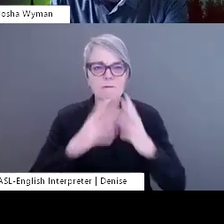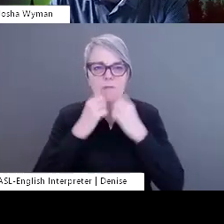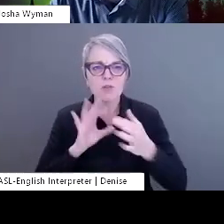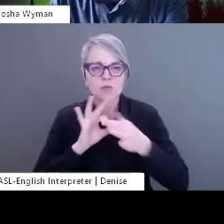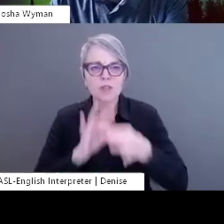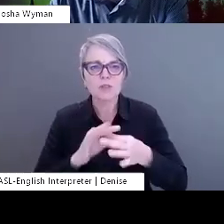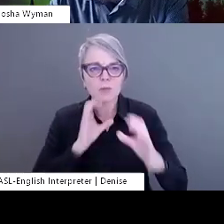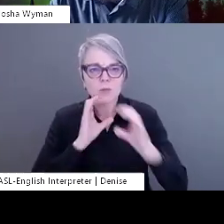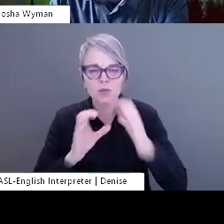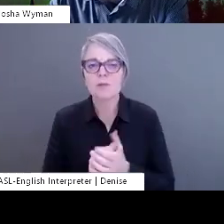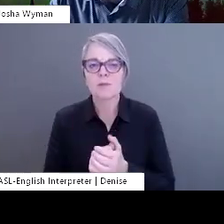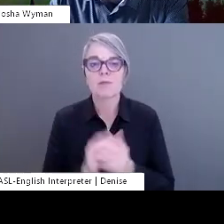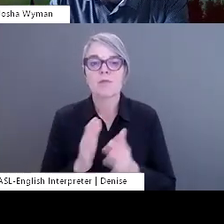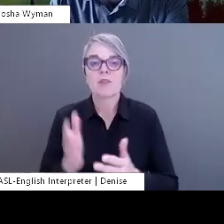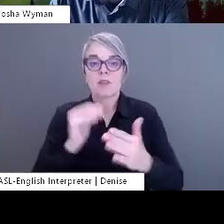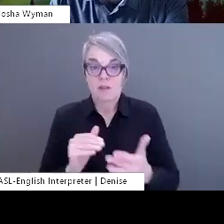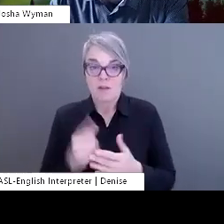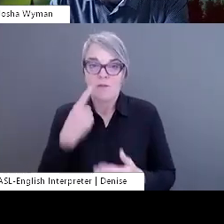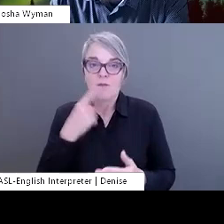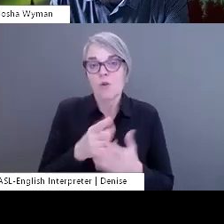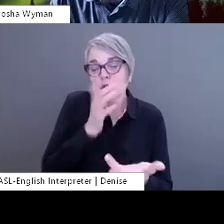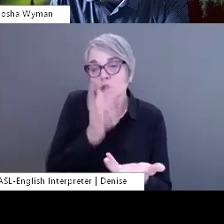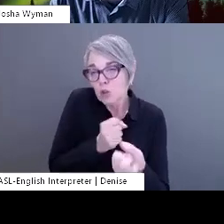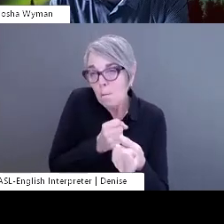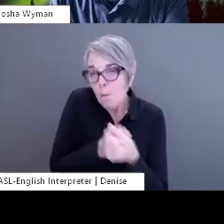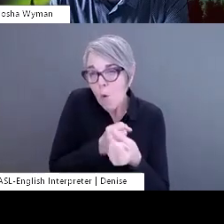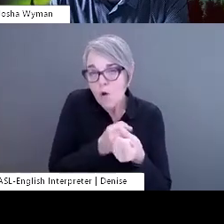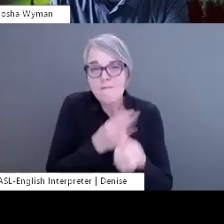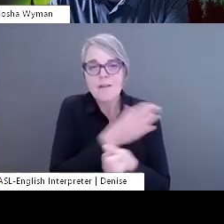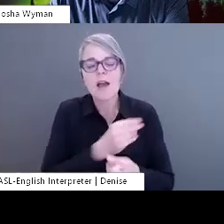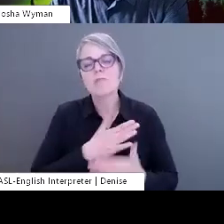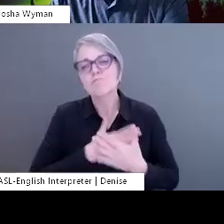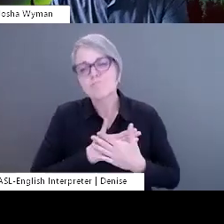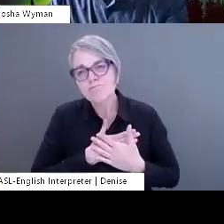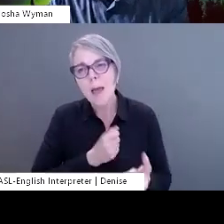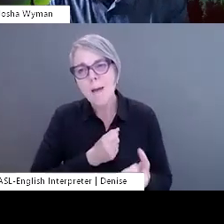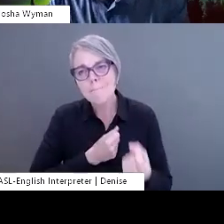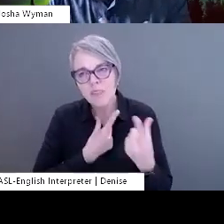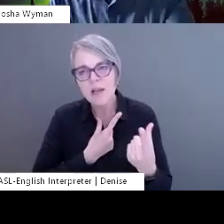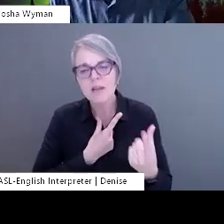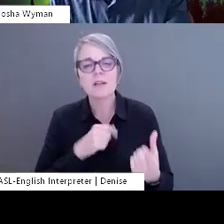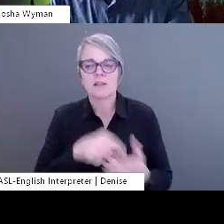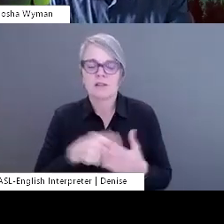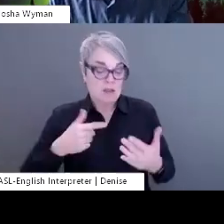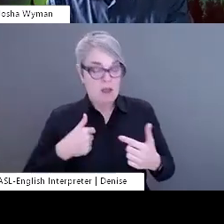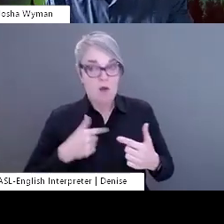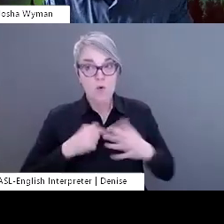empathetic demeanor is very key. We often communicate nonverbally. And if an older adult is perceiving, or any